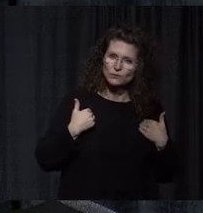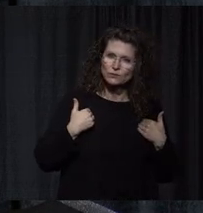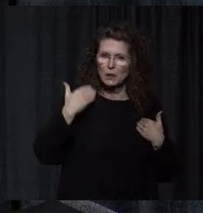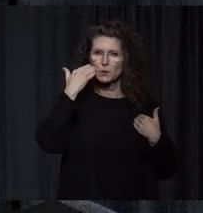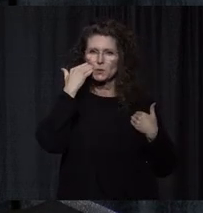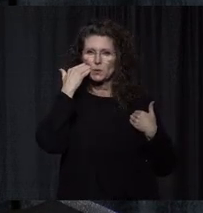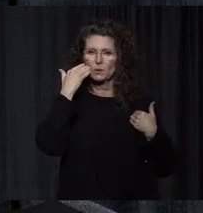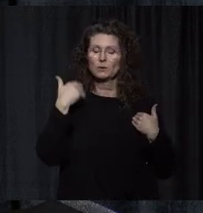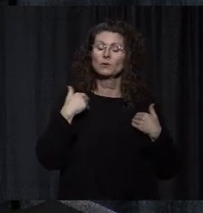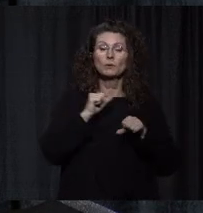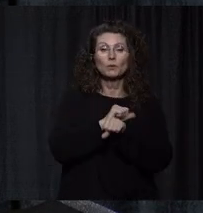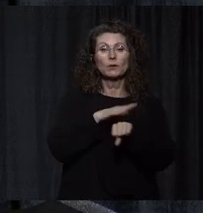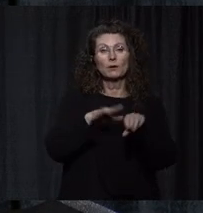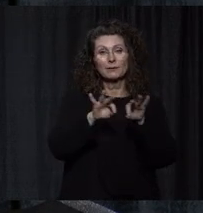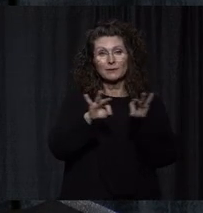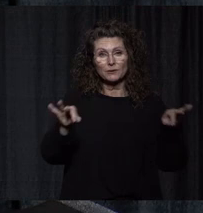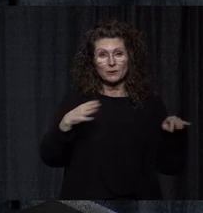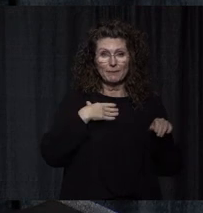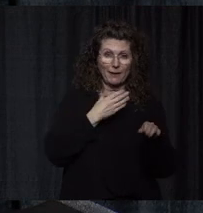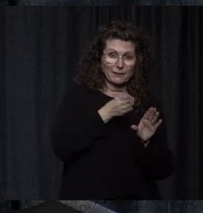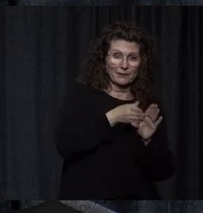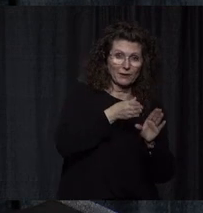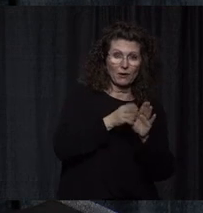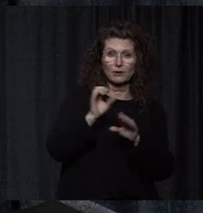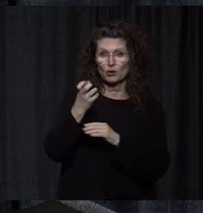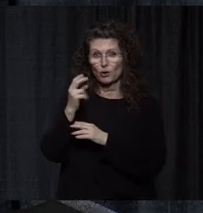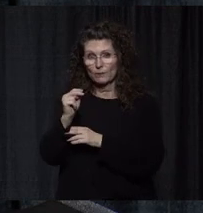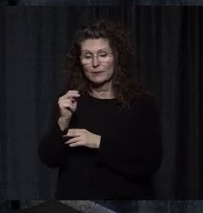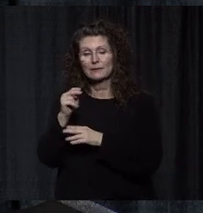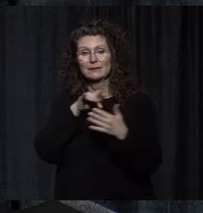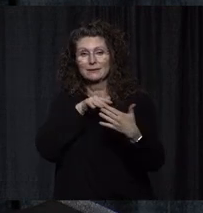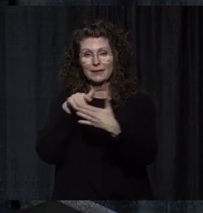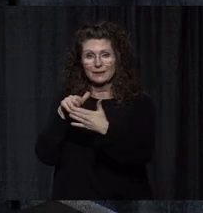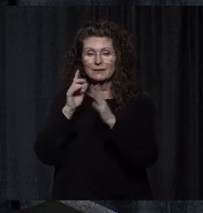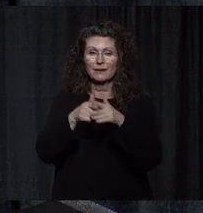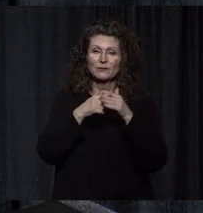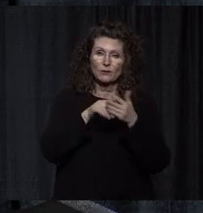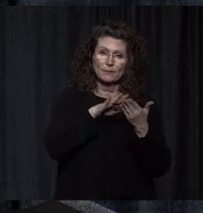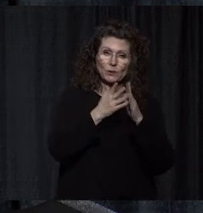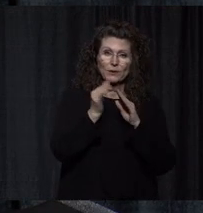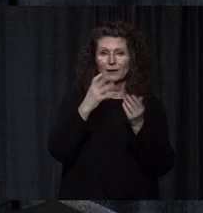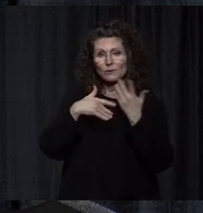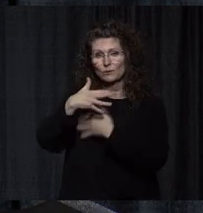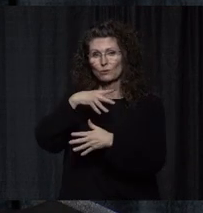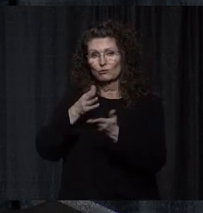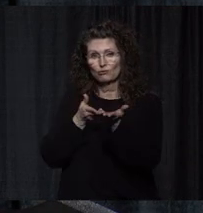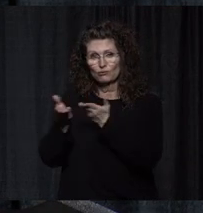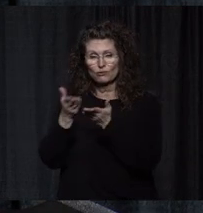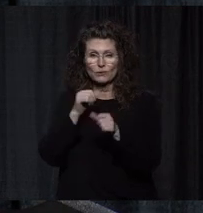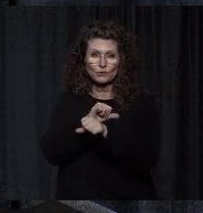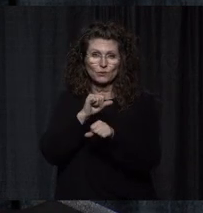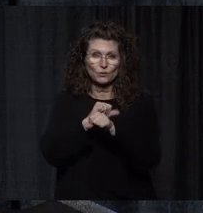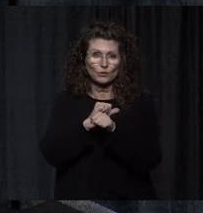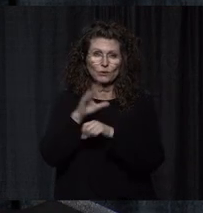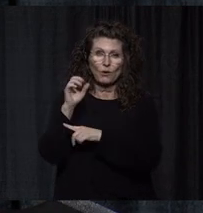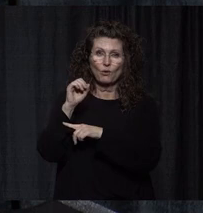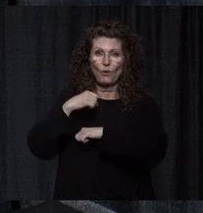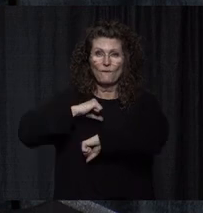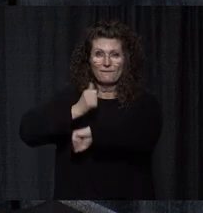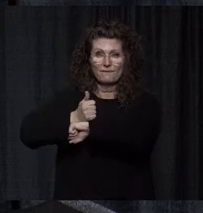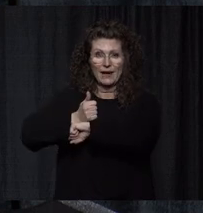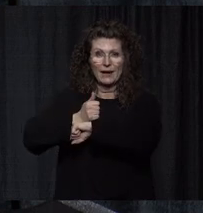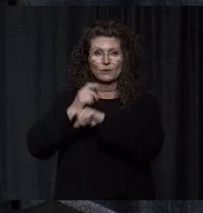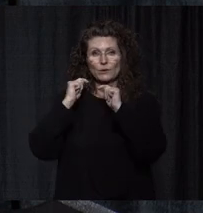working on my degree in psychology and urban studies, I started community and social service work, co-founding a tutoring